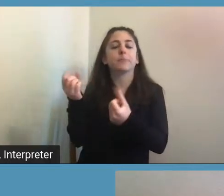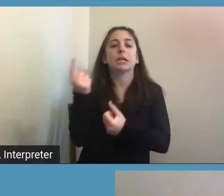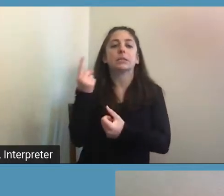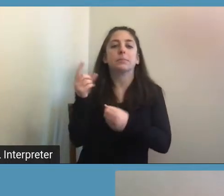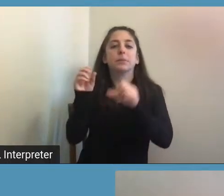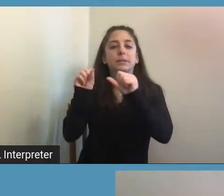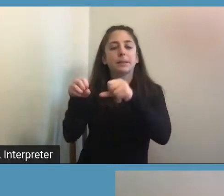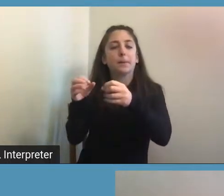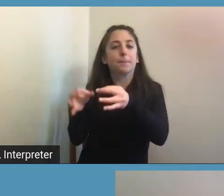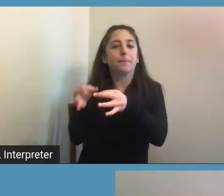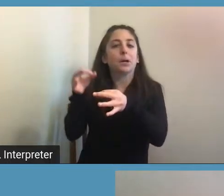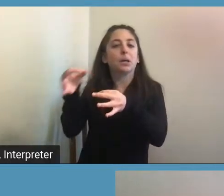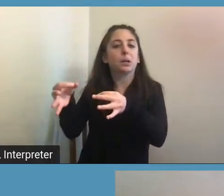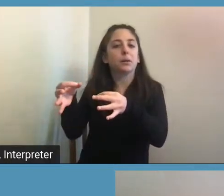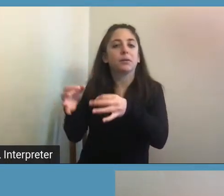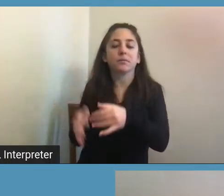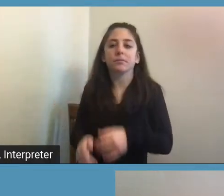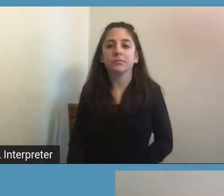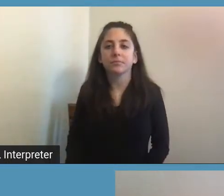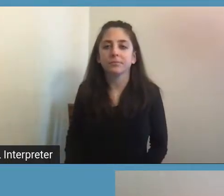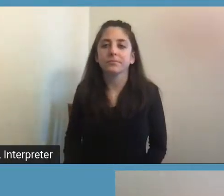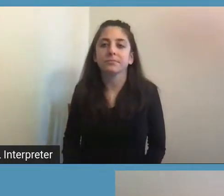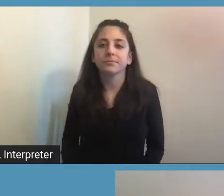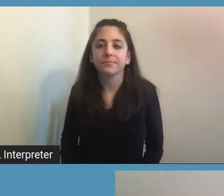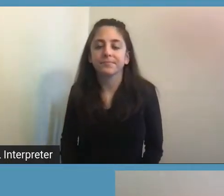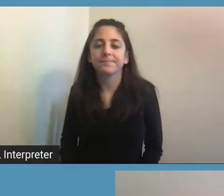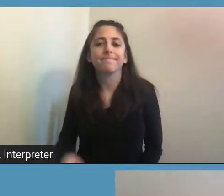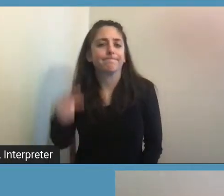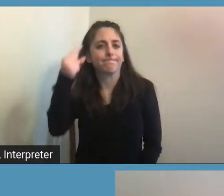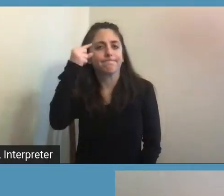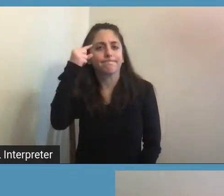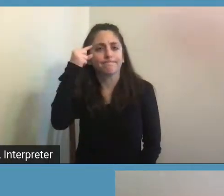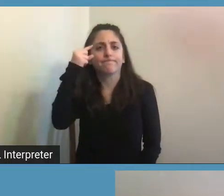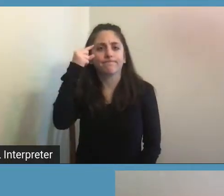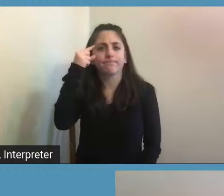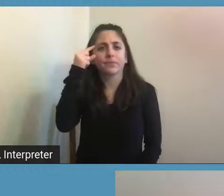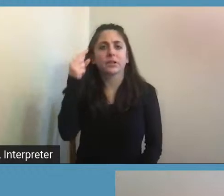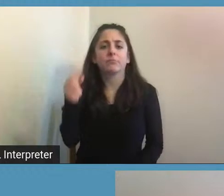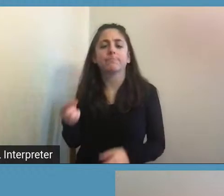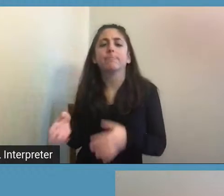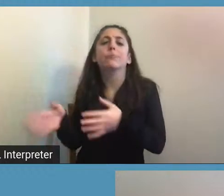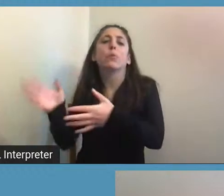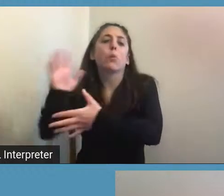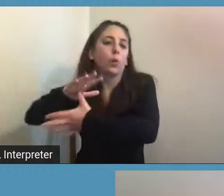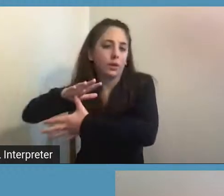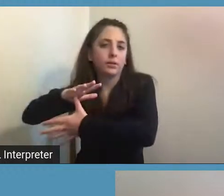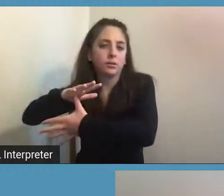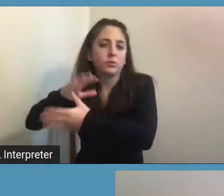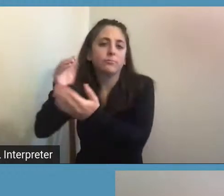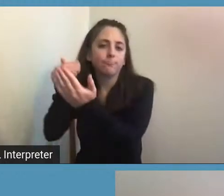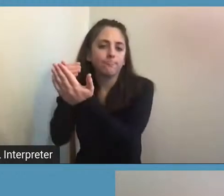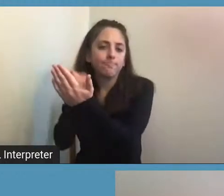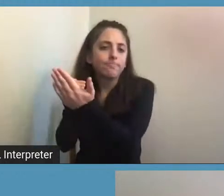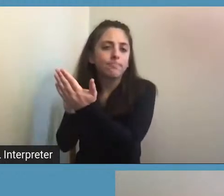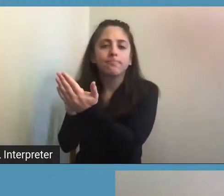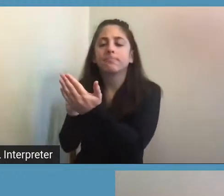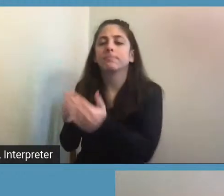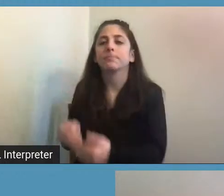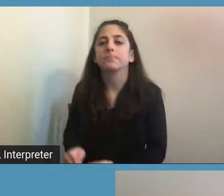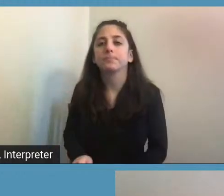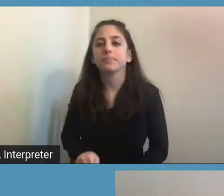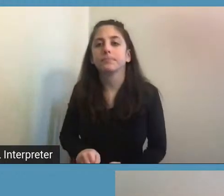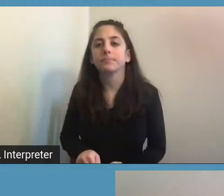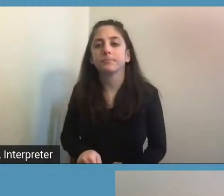few, less posts going out, I think definitely do that. But if everything, I don't know if it's just